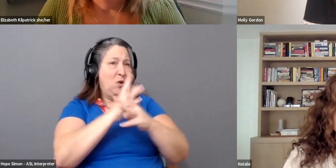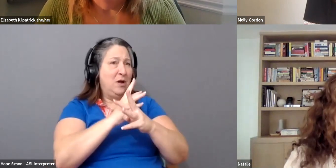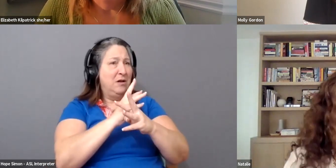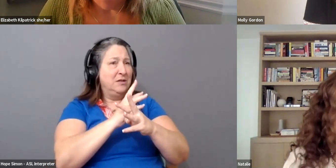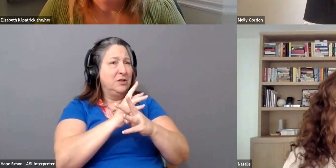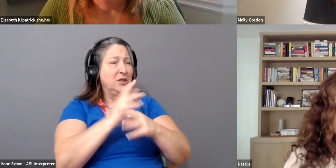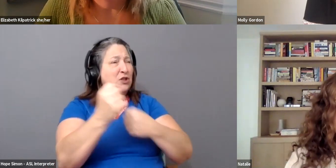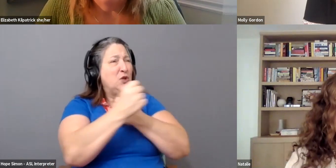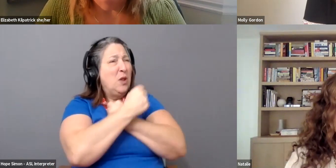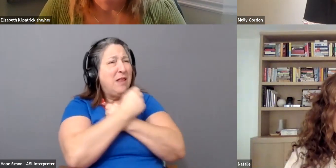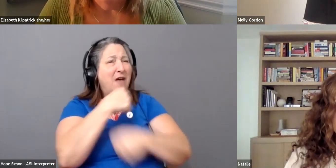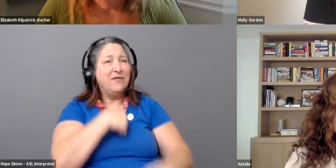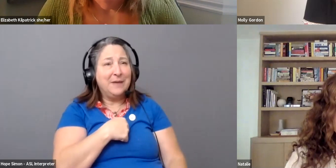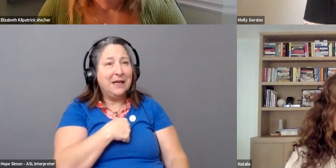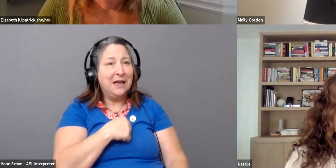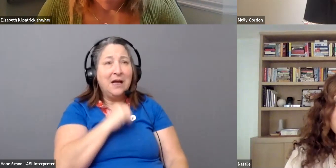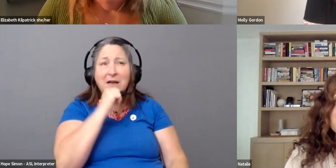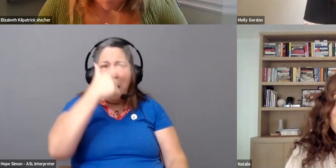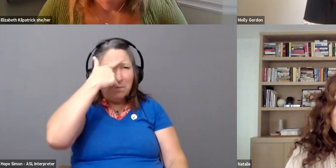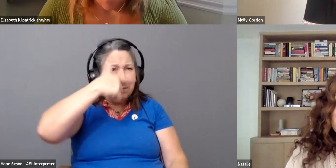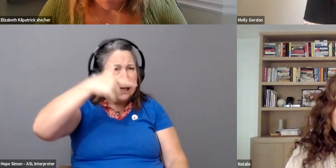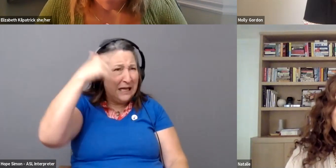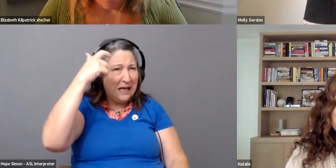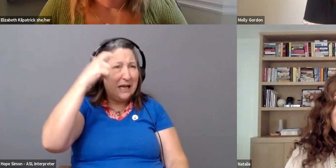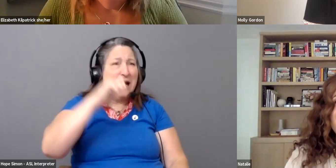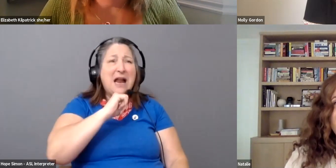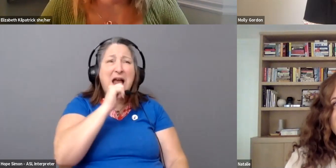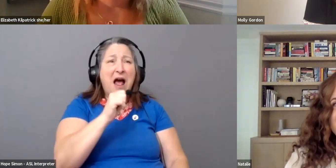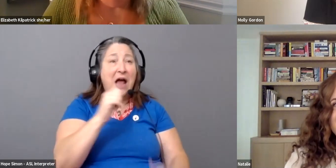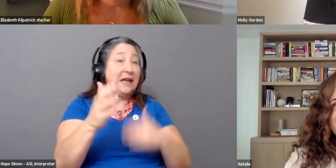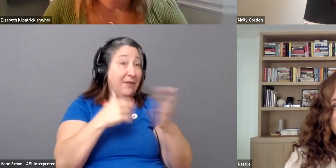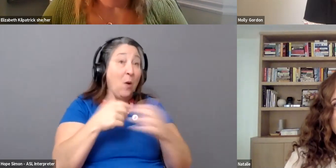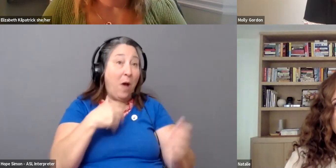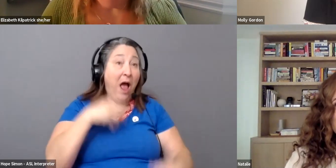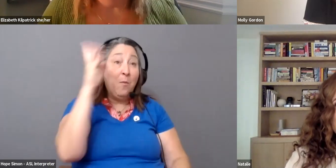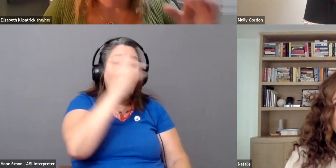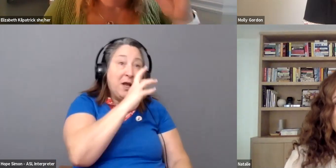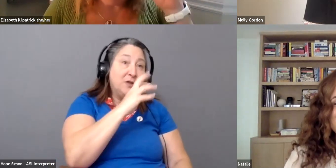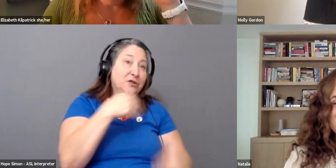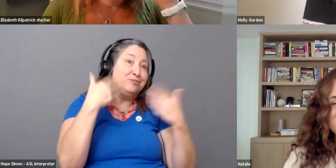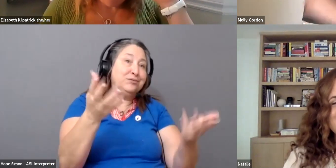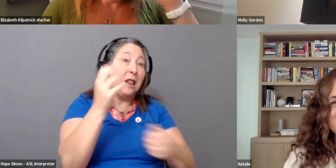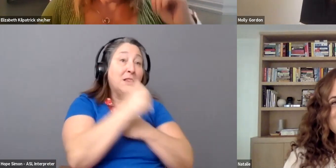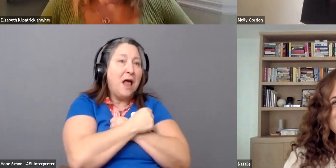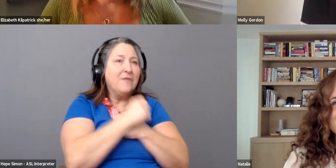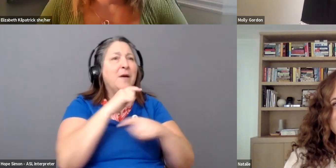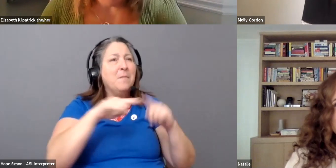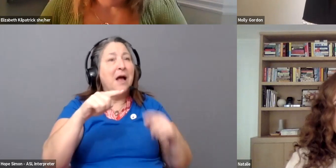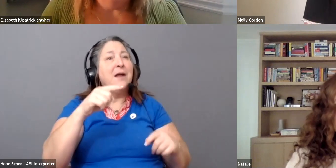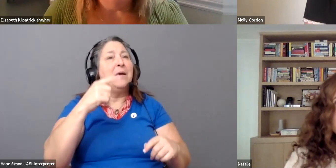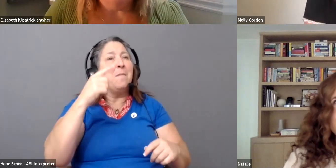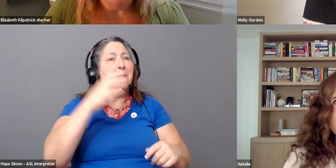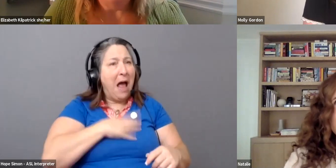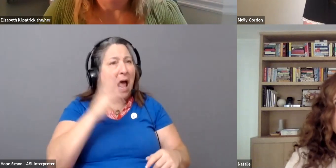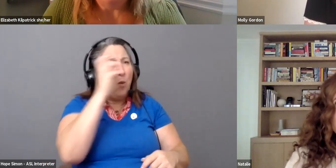not despite the fact that they are weird, but because they are weird. And I think, you know, each of our female characters,